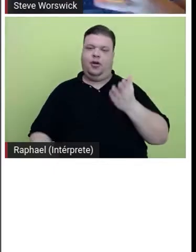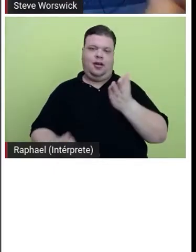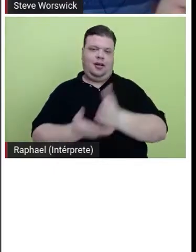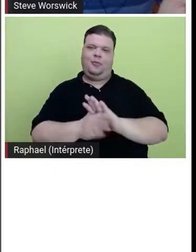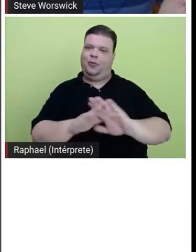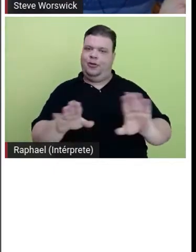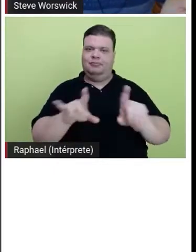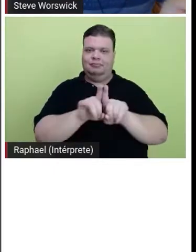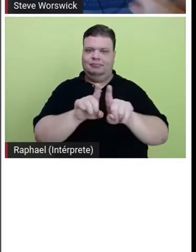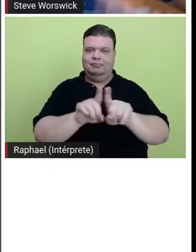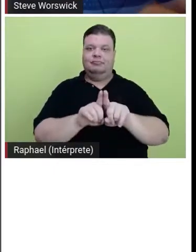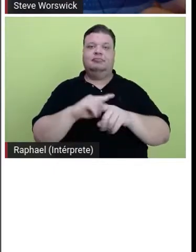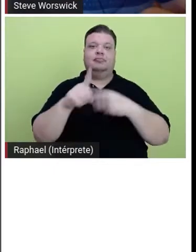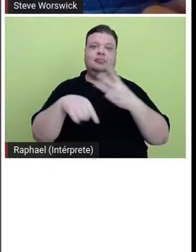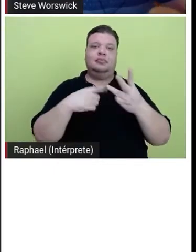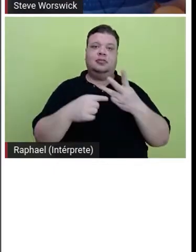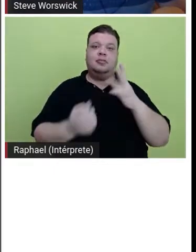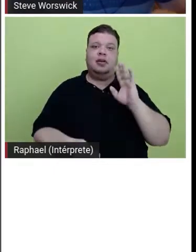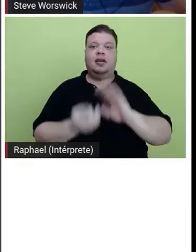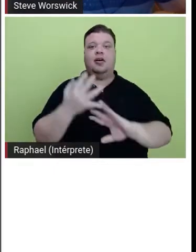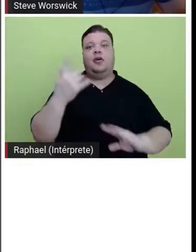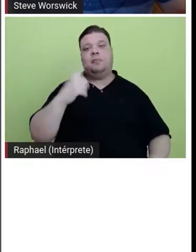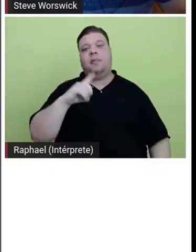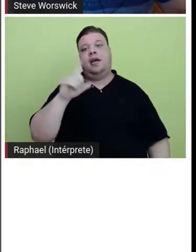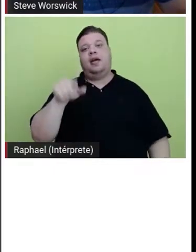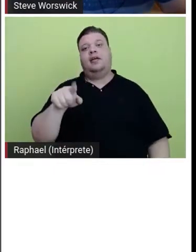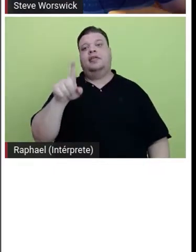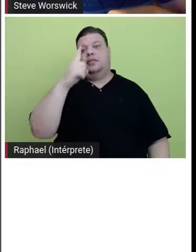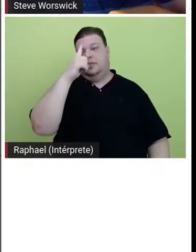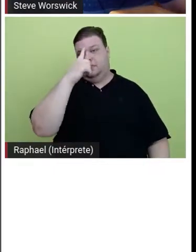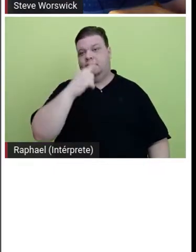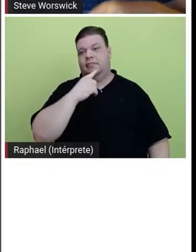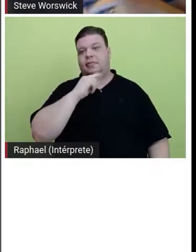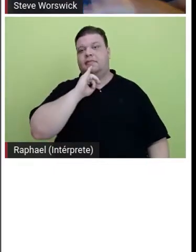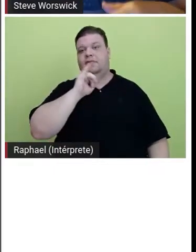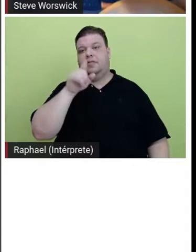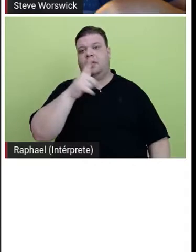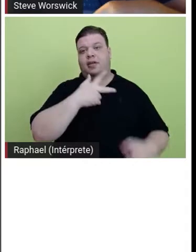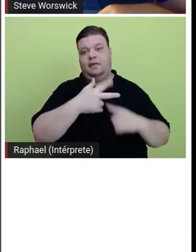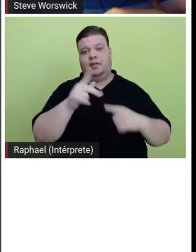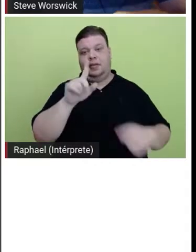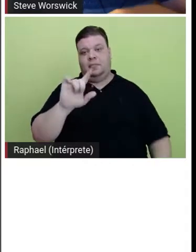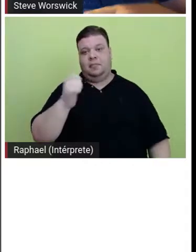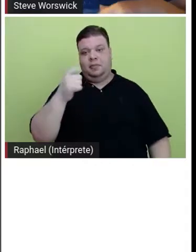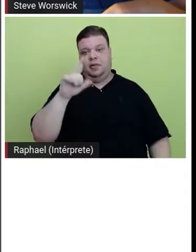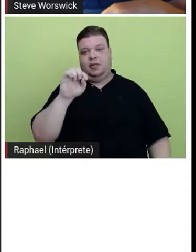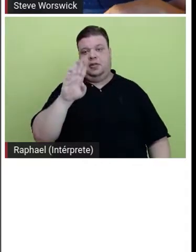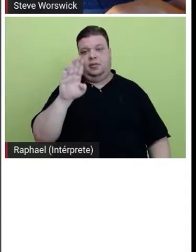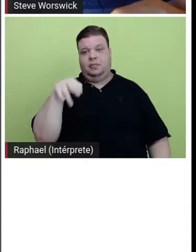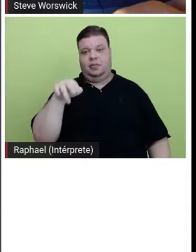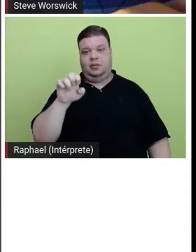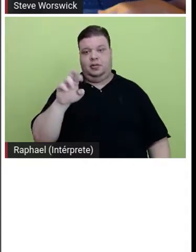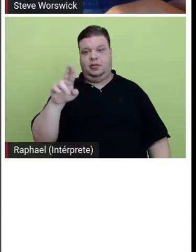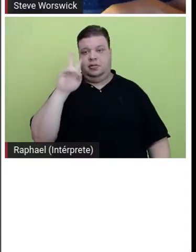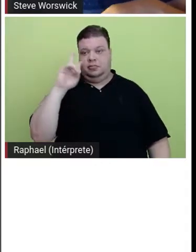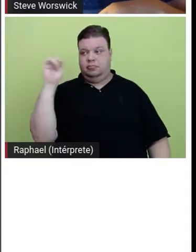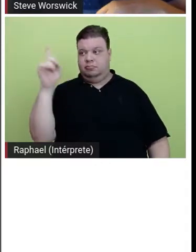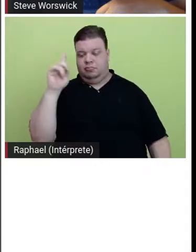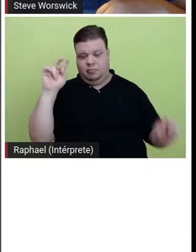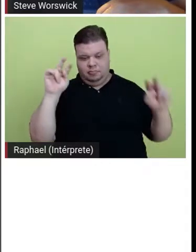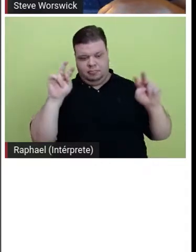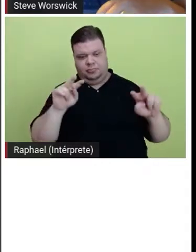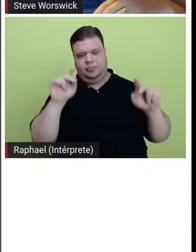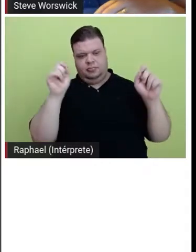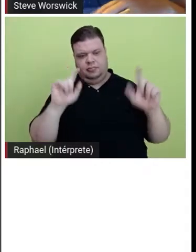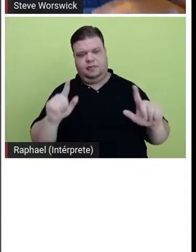and which is fair enough. So I decided, make it a bit more modest and hired an artist to put some clothes